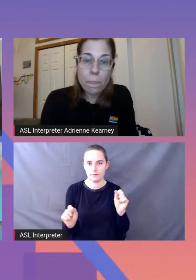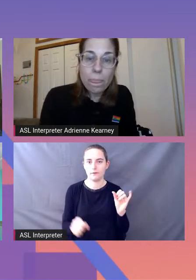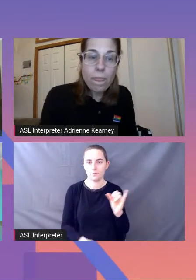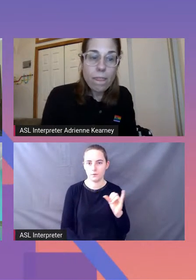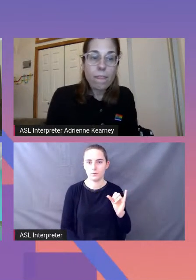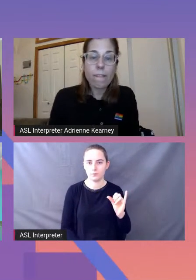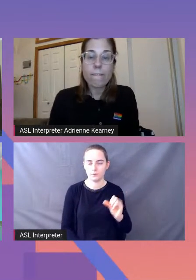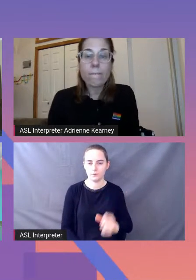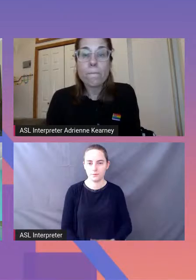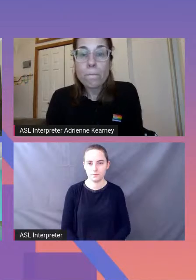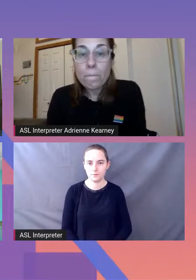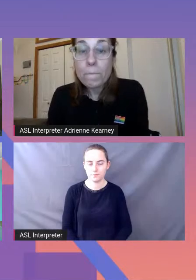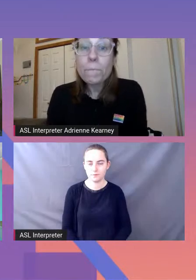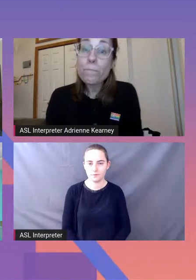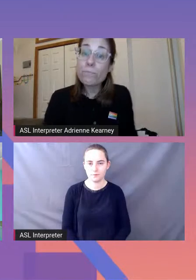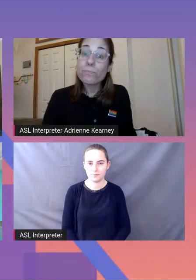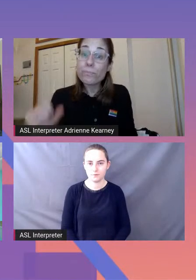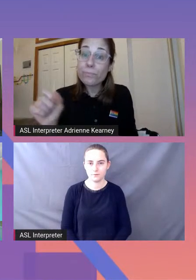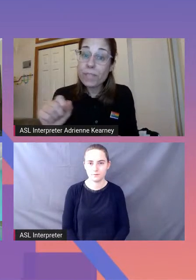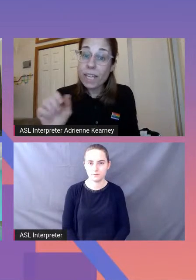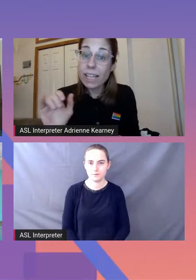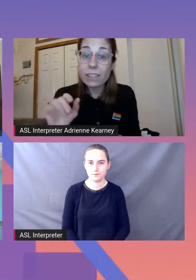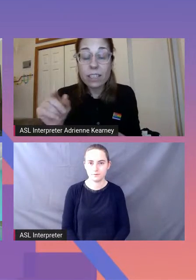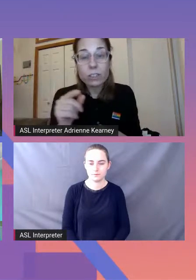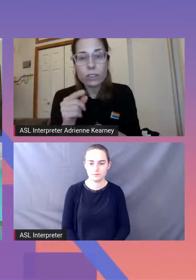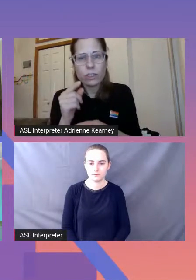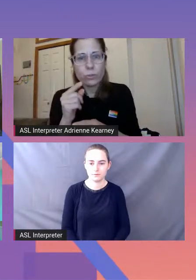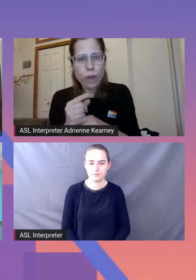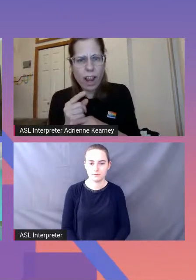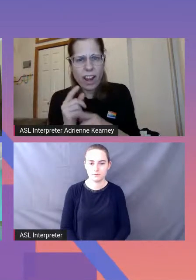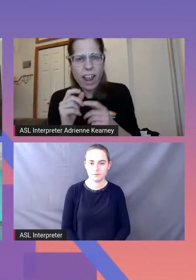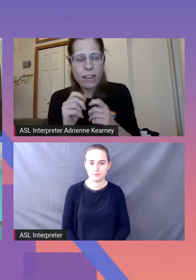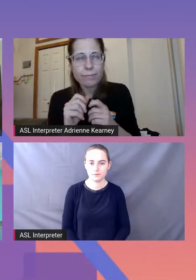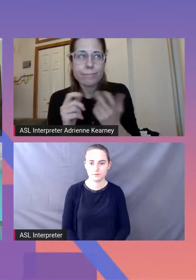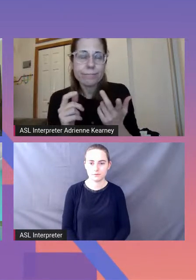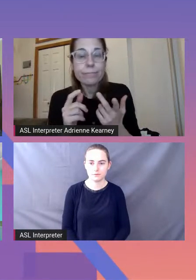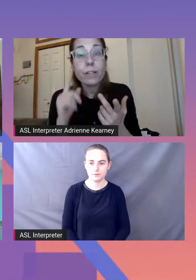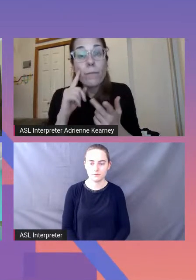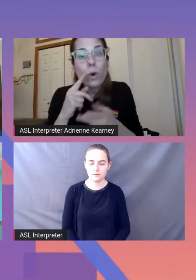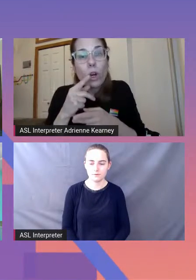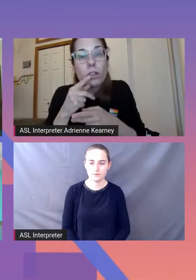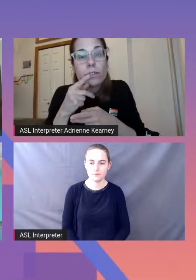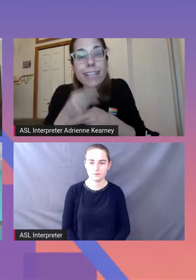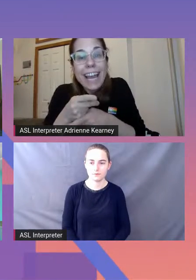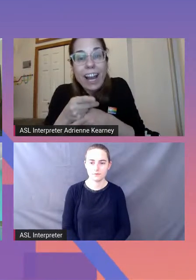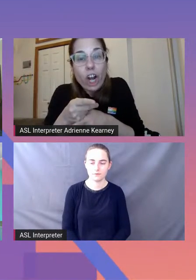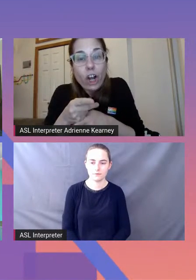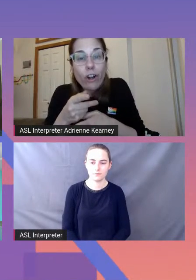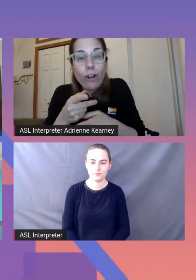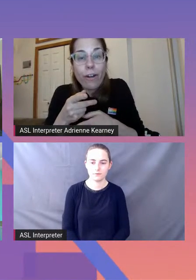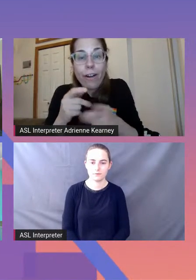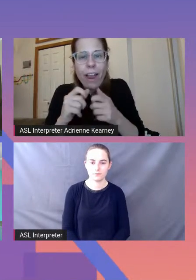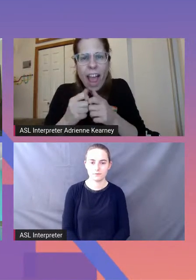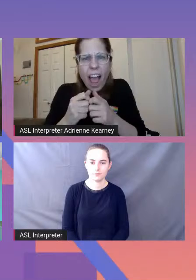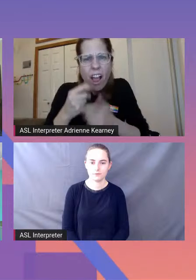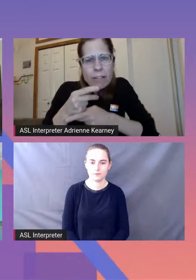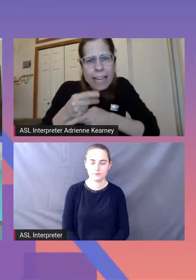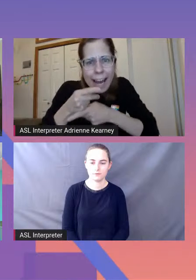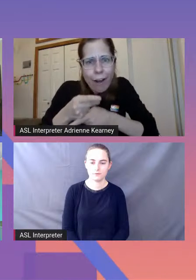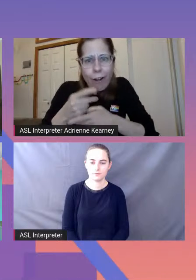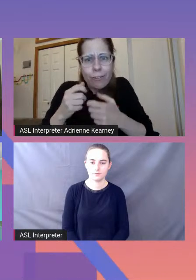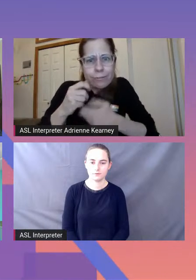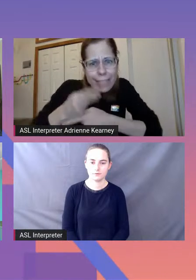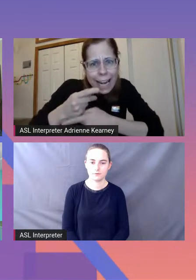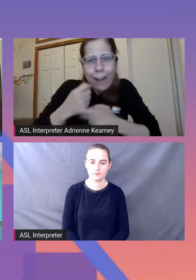Yeah, and like you're right, it's like how do we actually, thinking about care, care as praxis within like organizing,